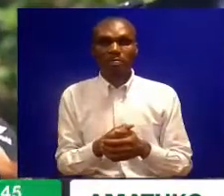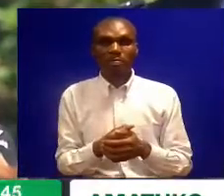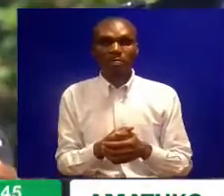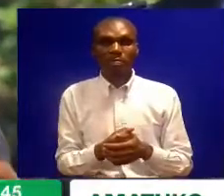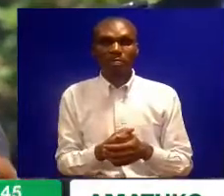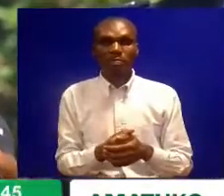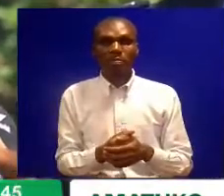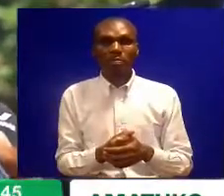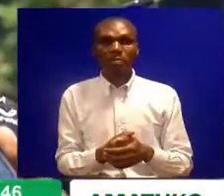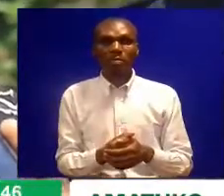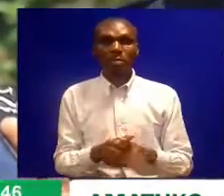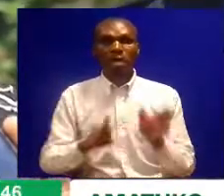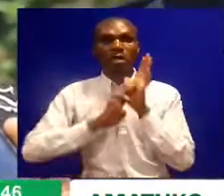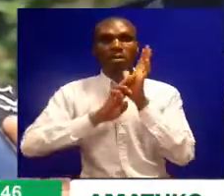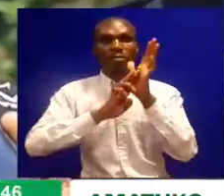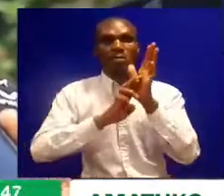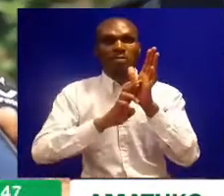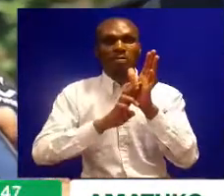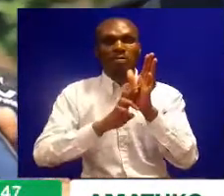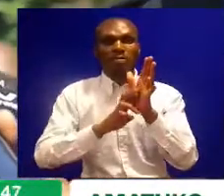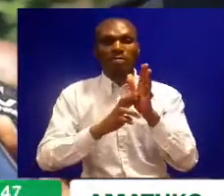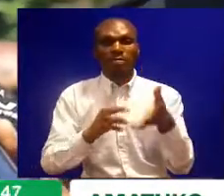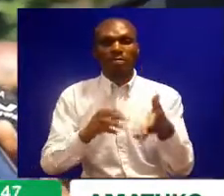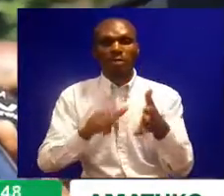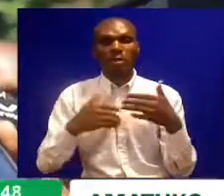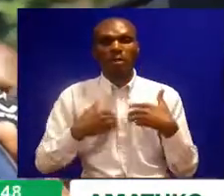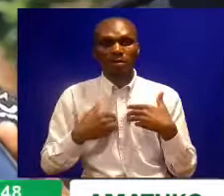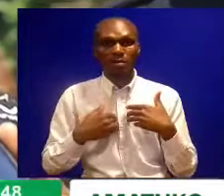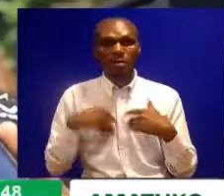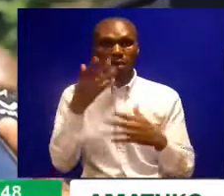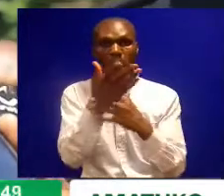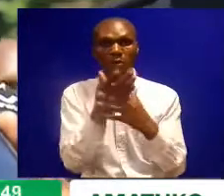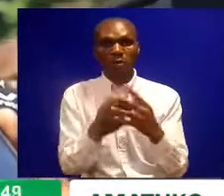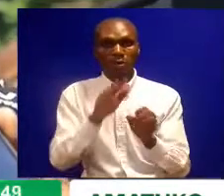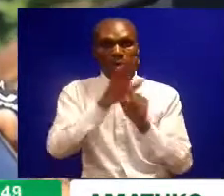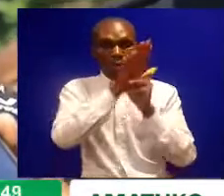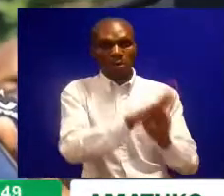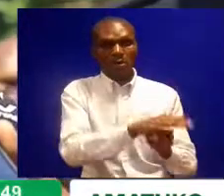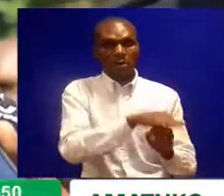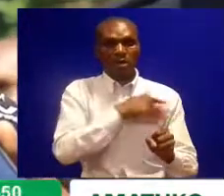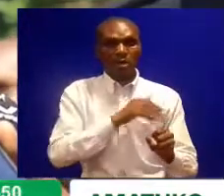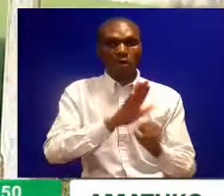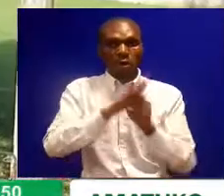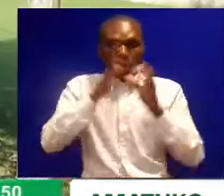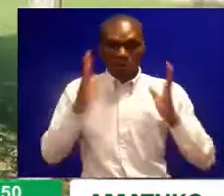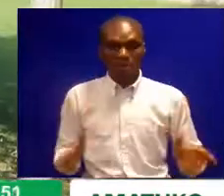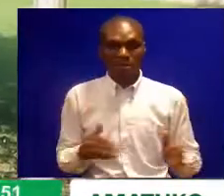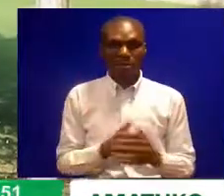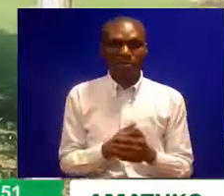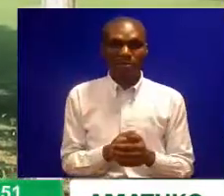to you the ultimate clash between the oppressed and the oppressor.